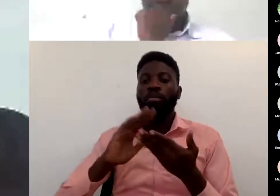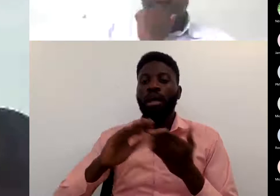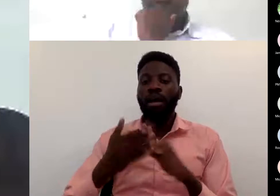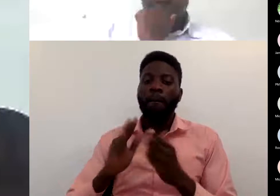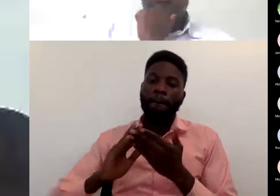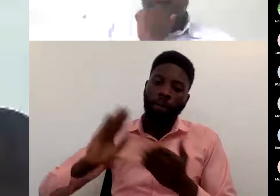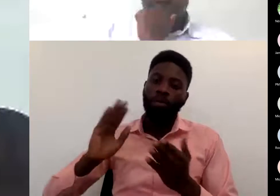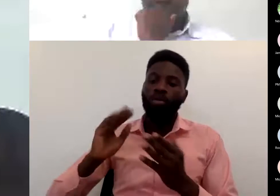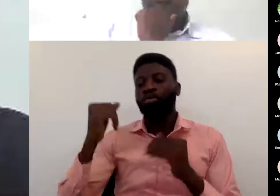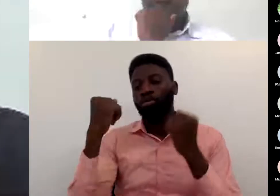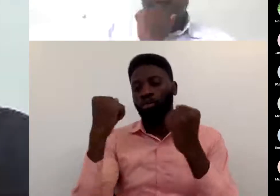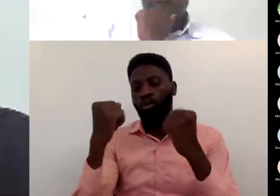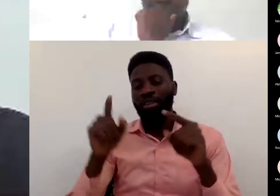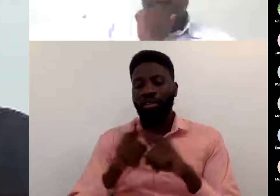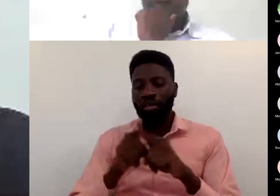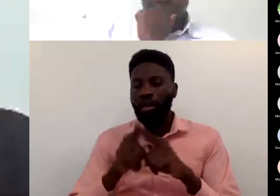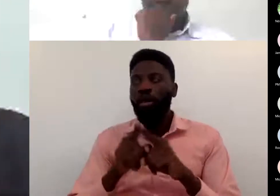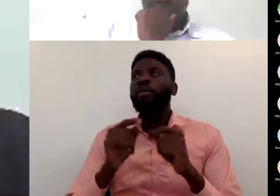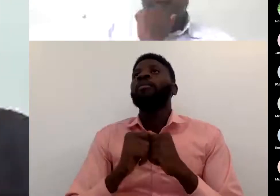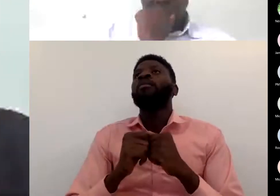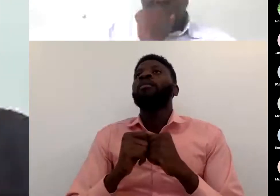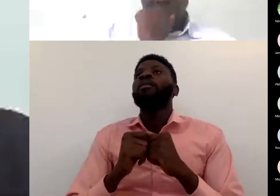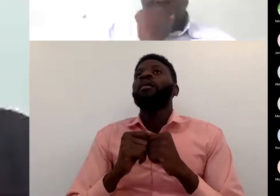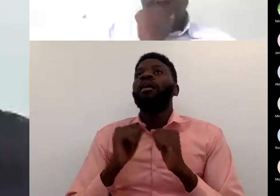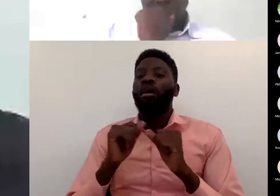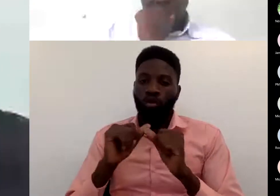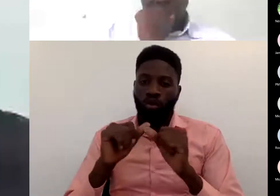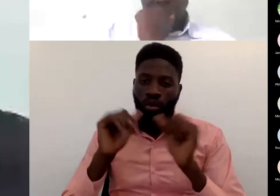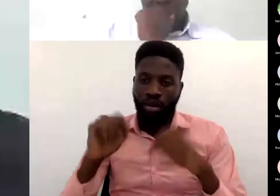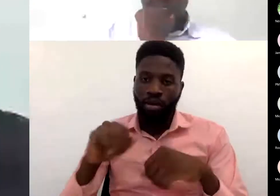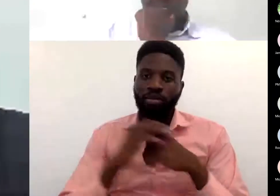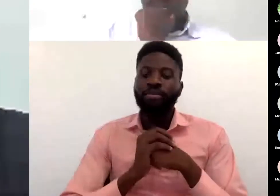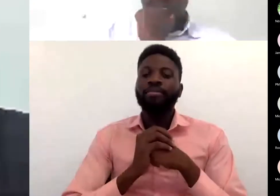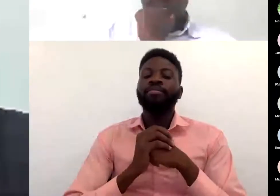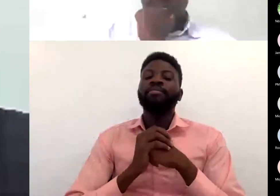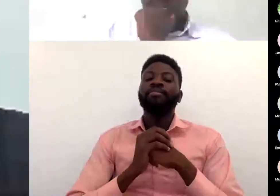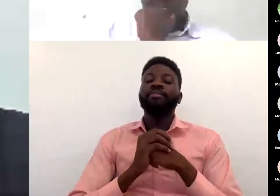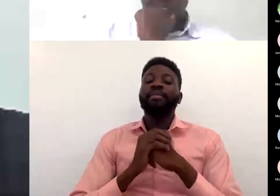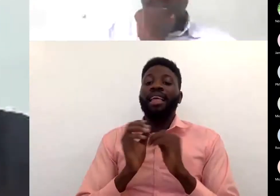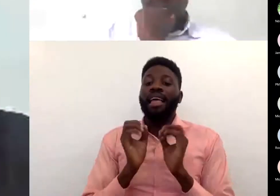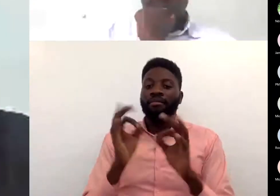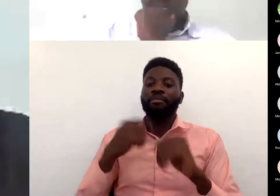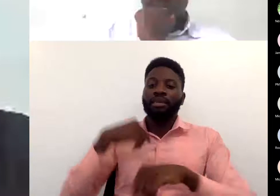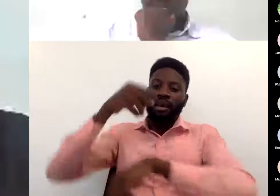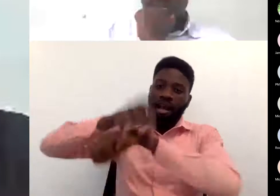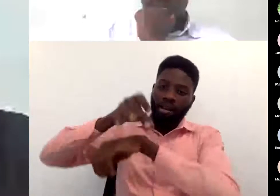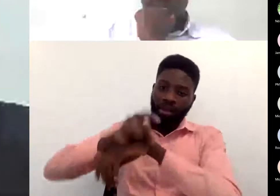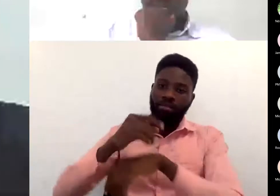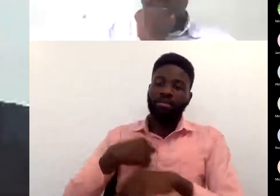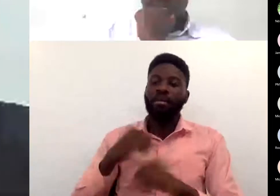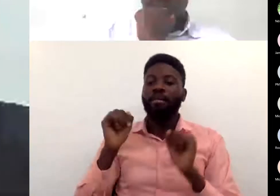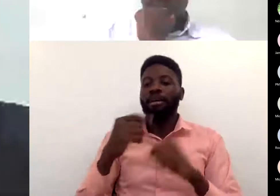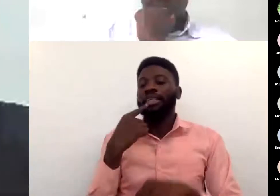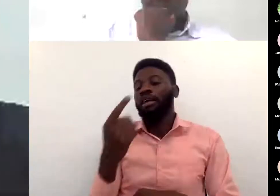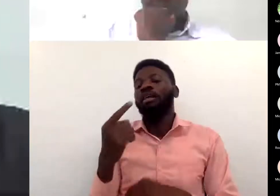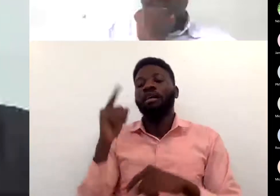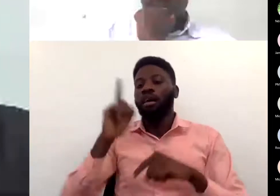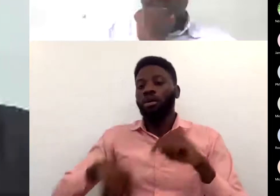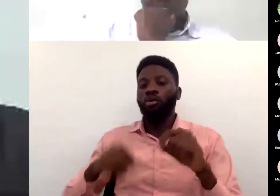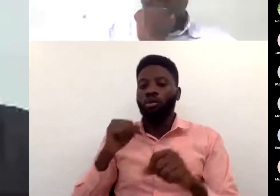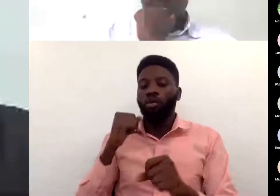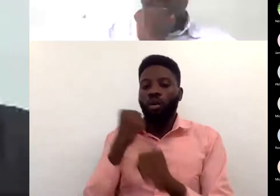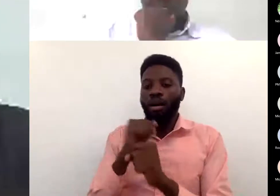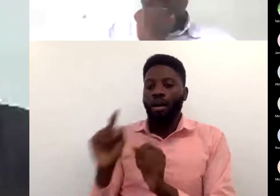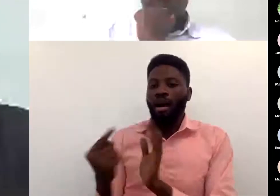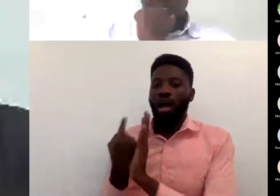starts propelling you as well to move forward. So if I was to give any advice, I'd say, you can't work in isolation. You have to be